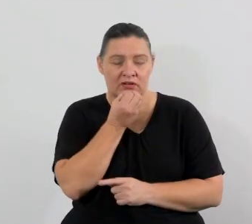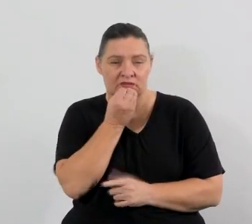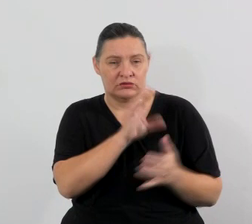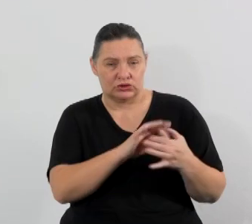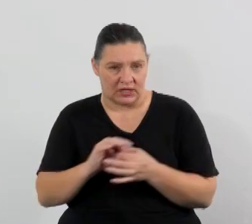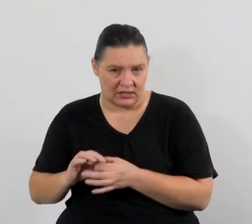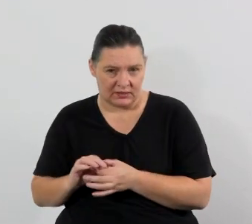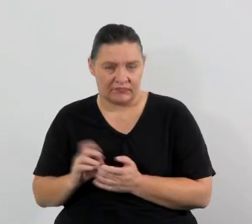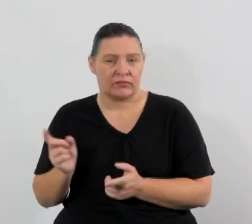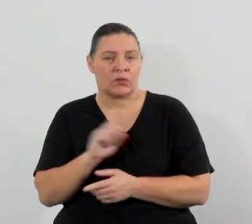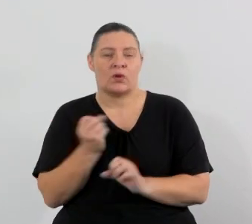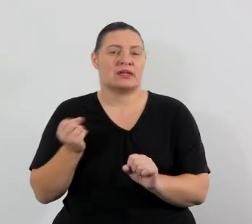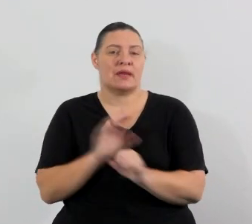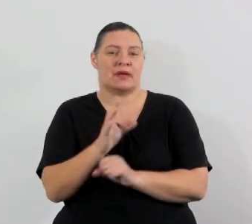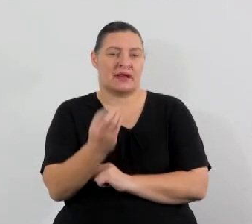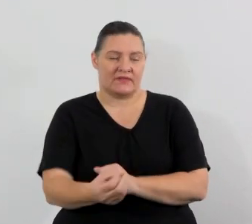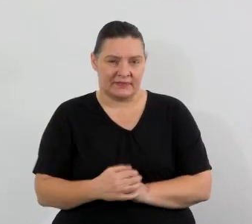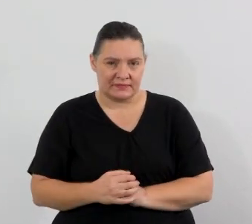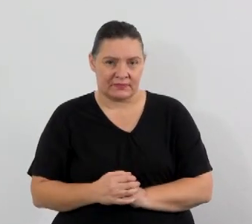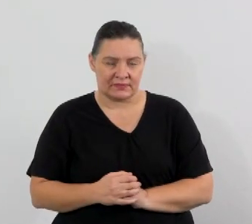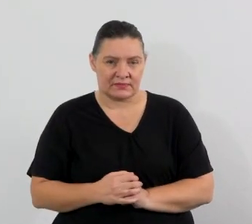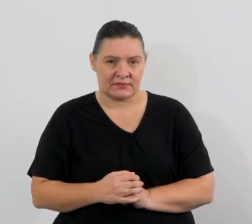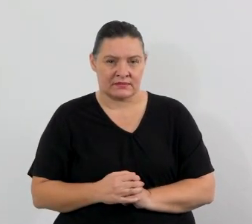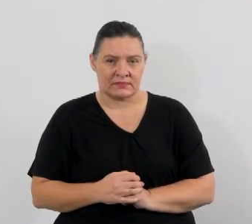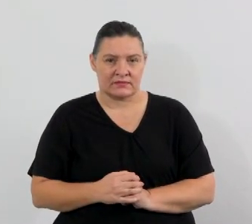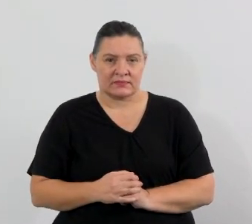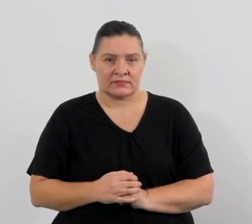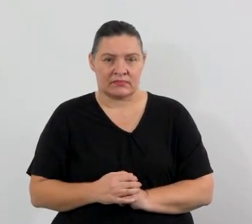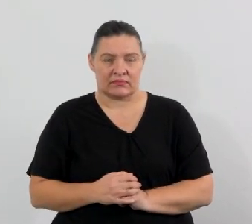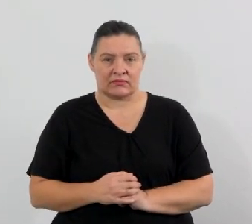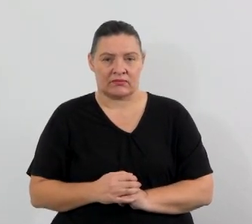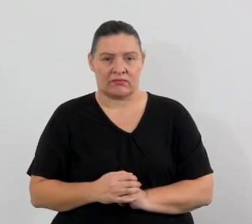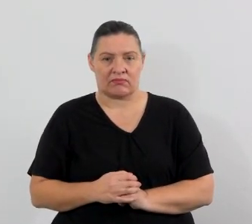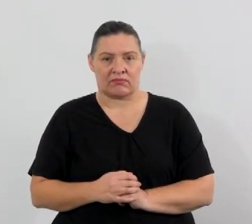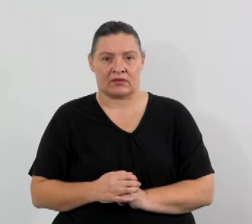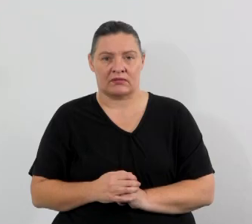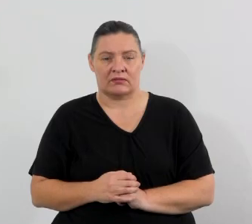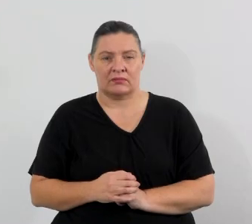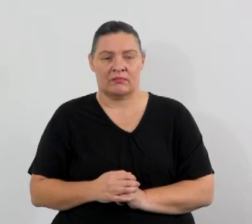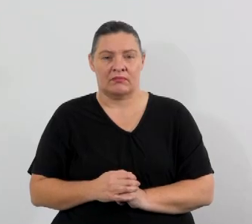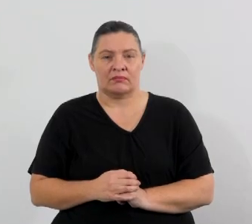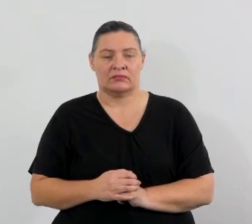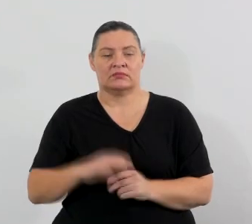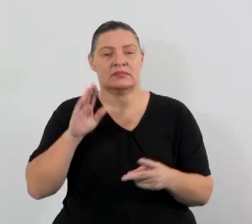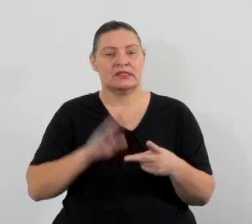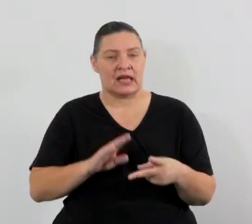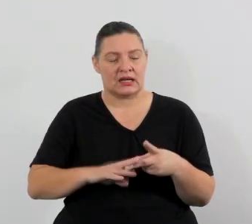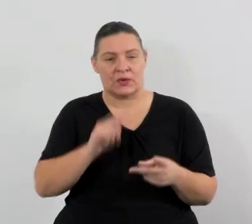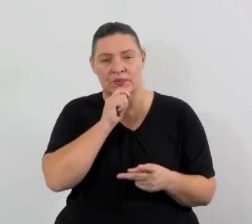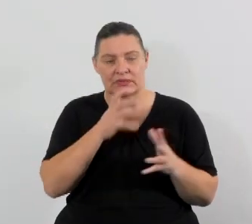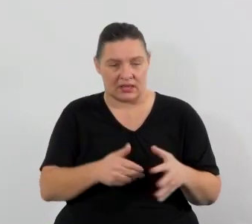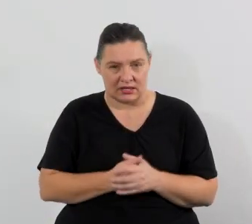from the food chain and the food web, what impact would that have? Now, the